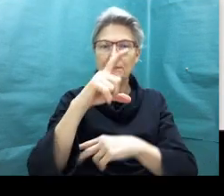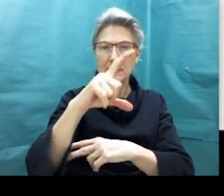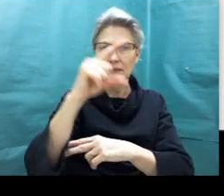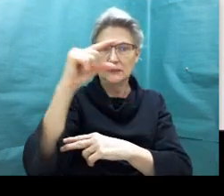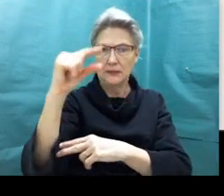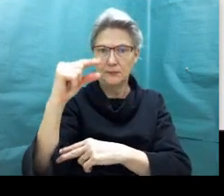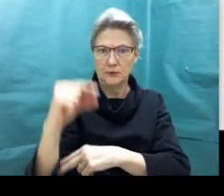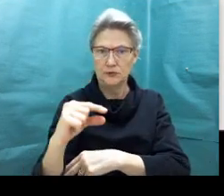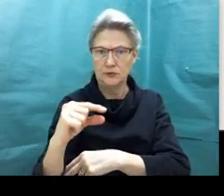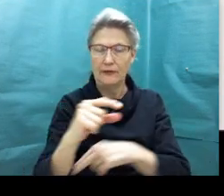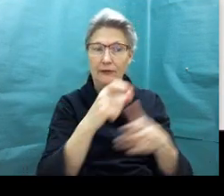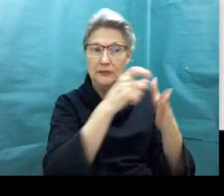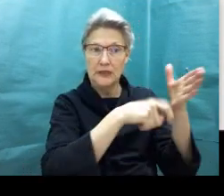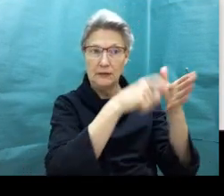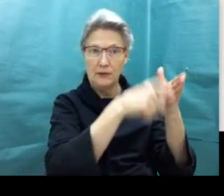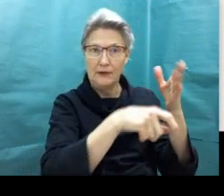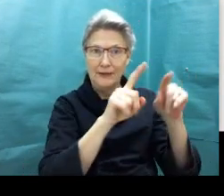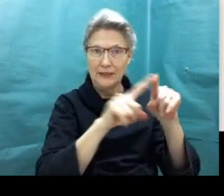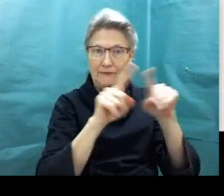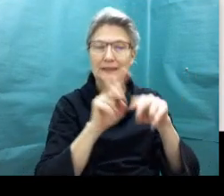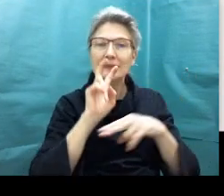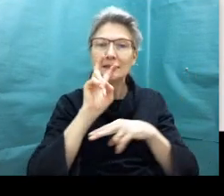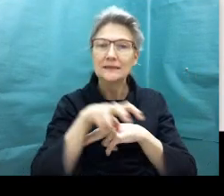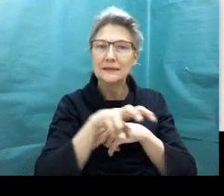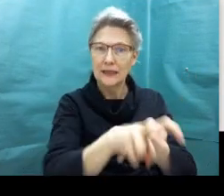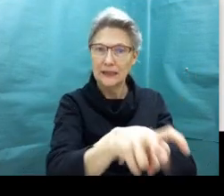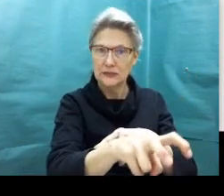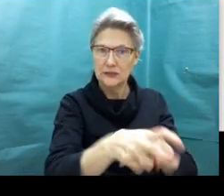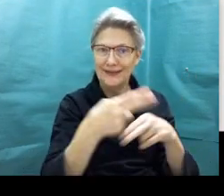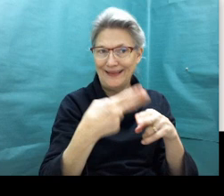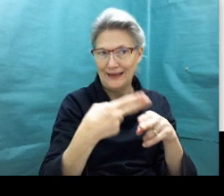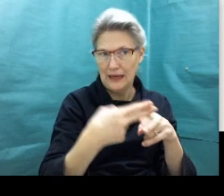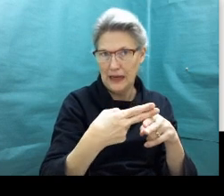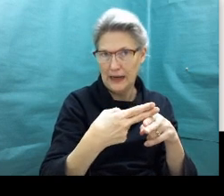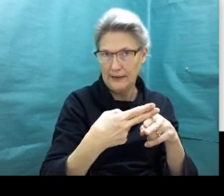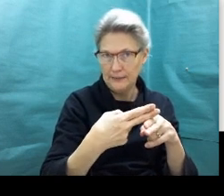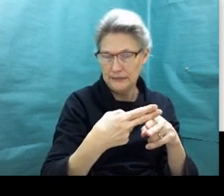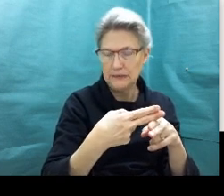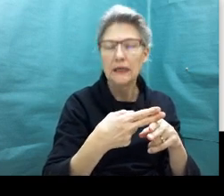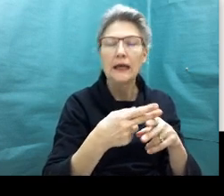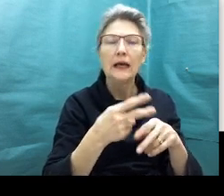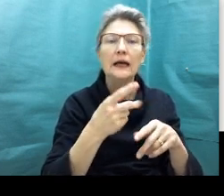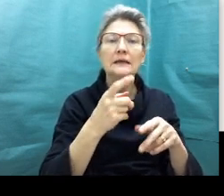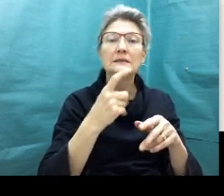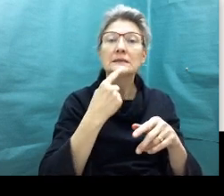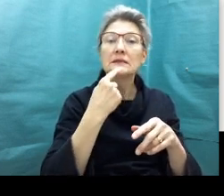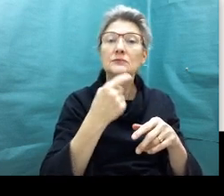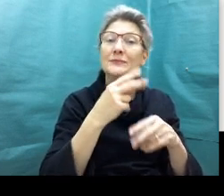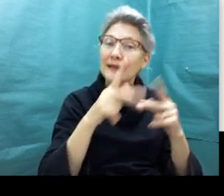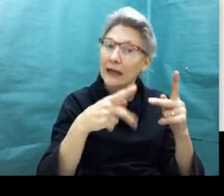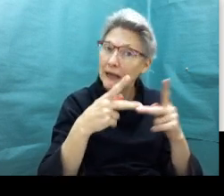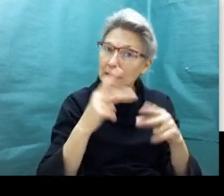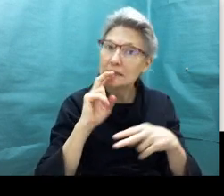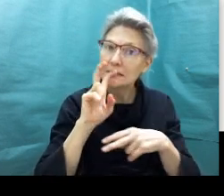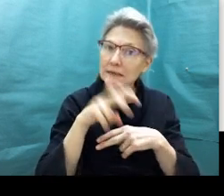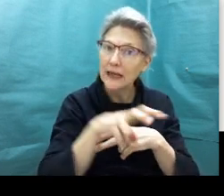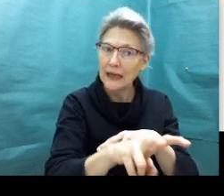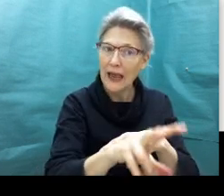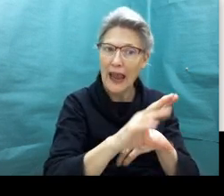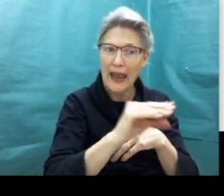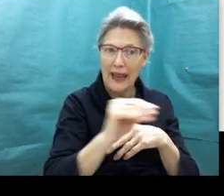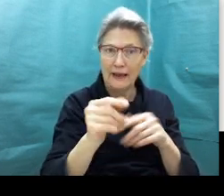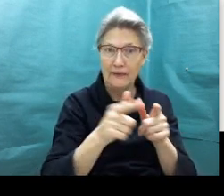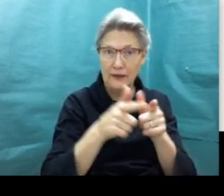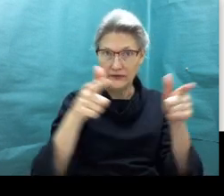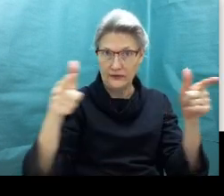a table of different snakes. They have names and tells us the type of snake and then their length. And down